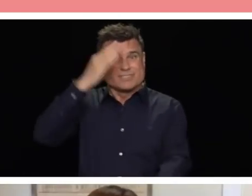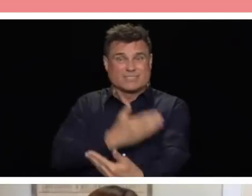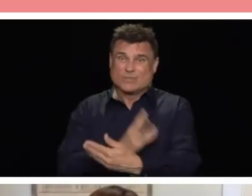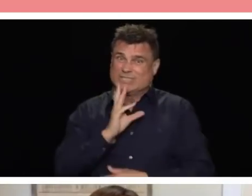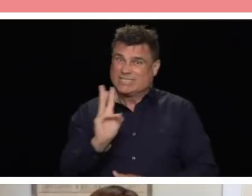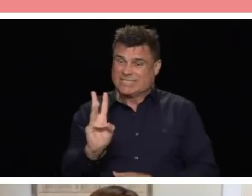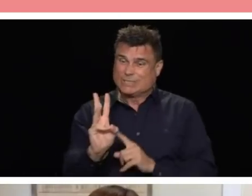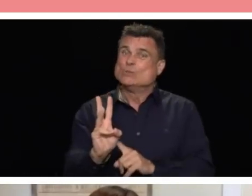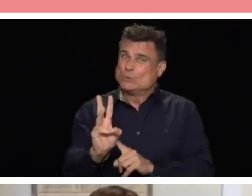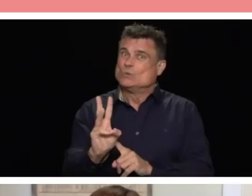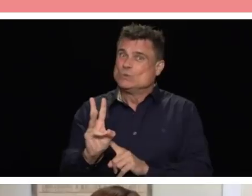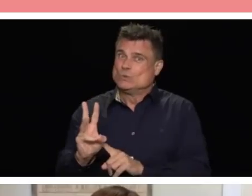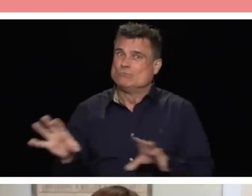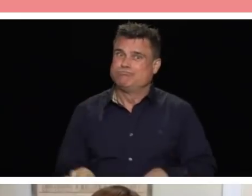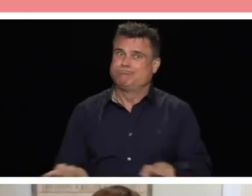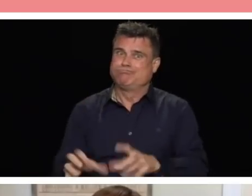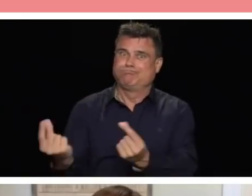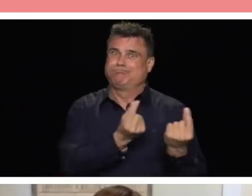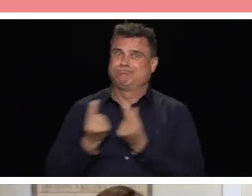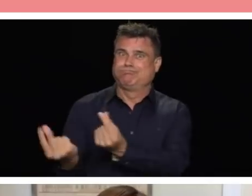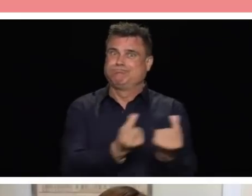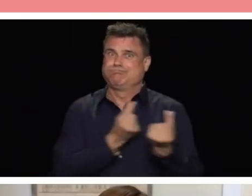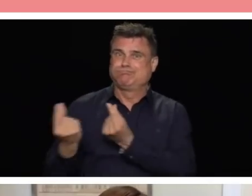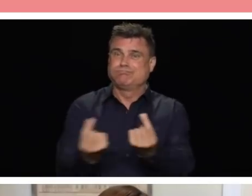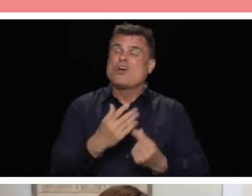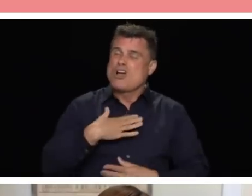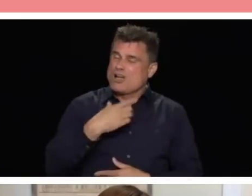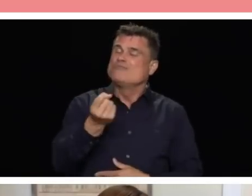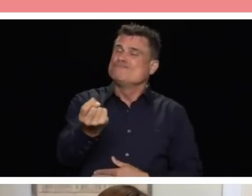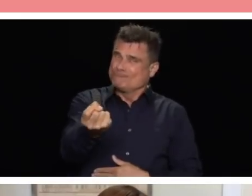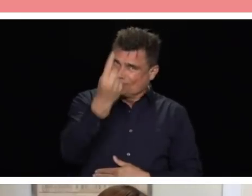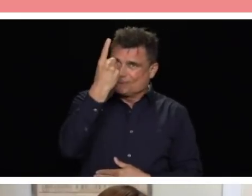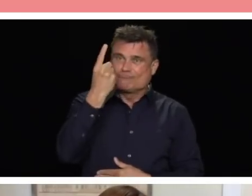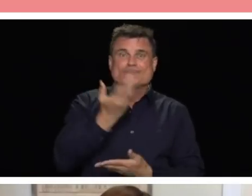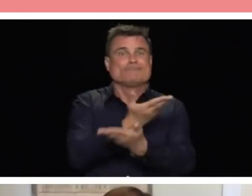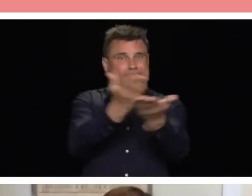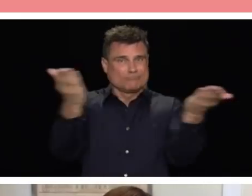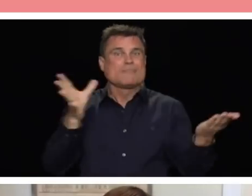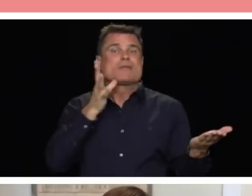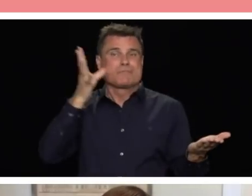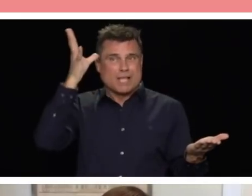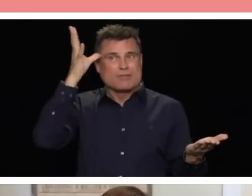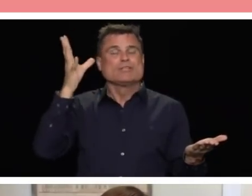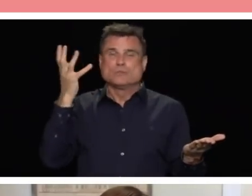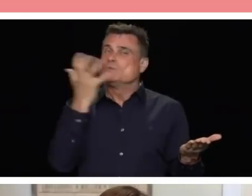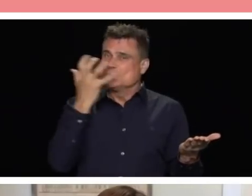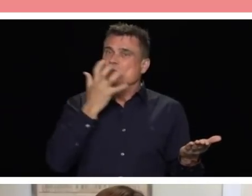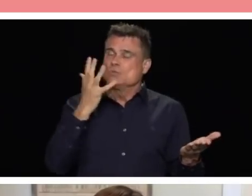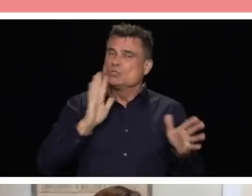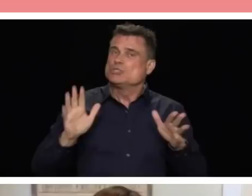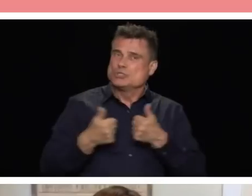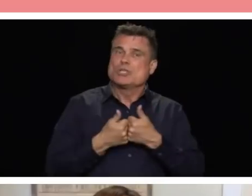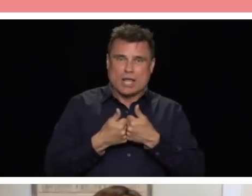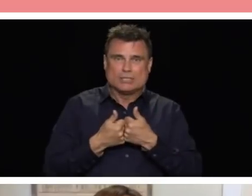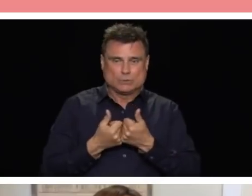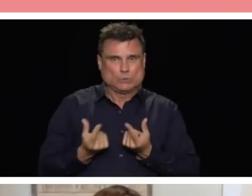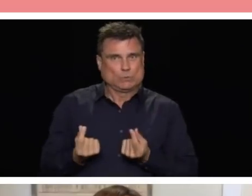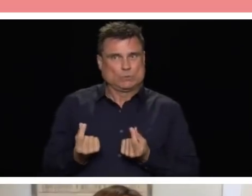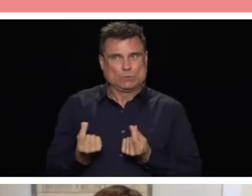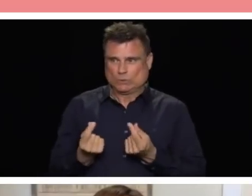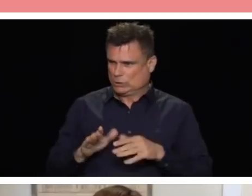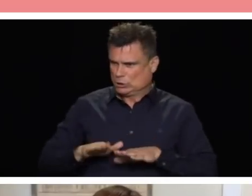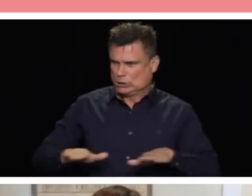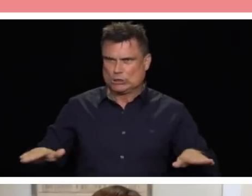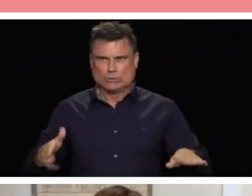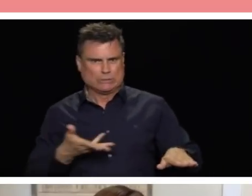really challenging time for many, many parents as we're trying to make the best decision possible for our families, for our children, especially now as